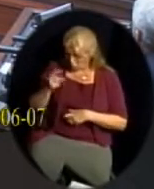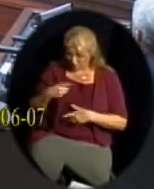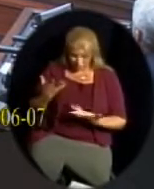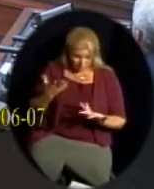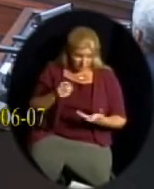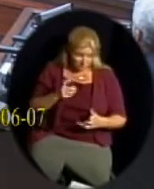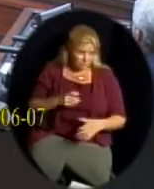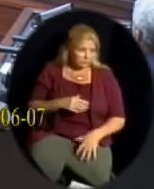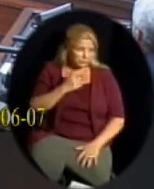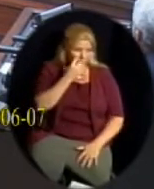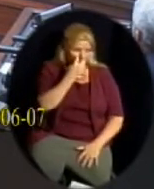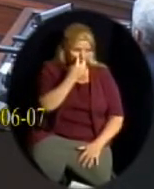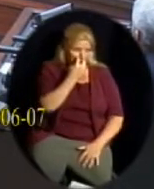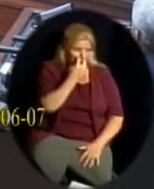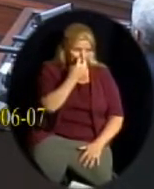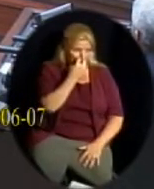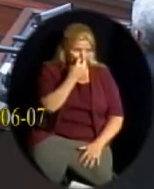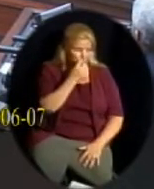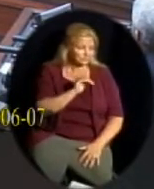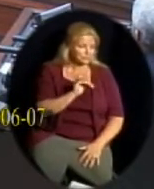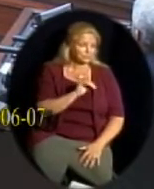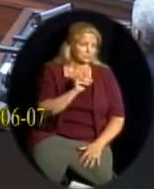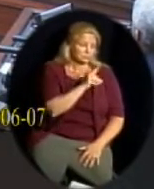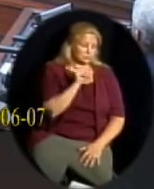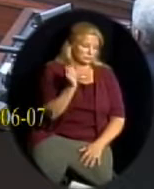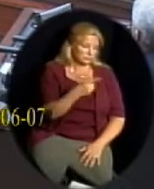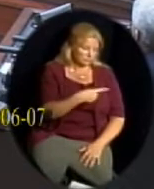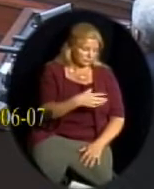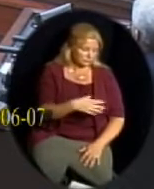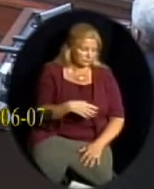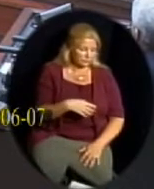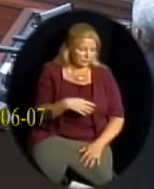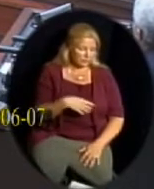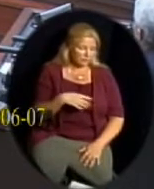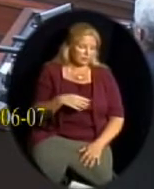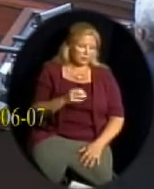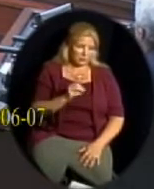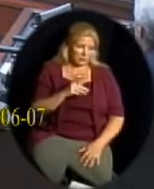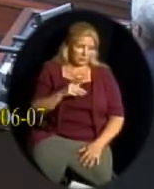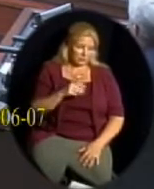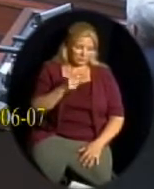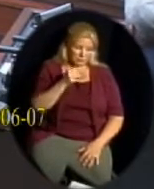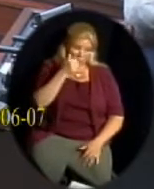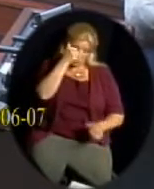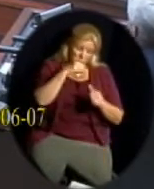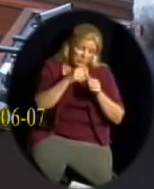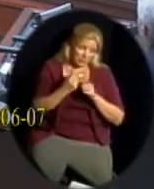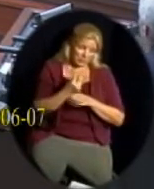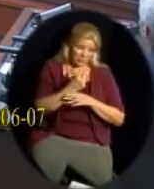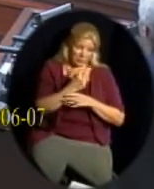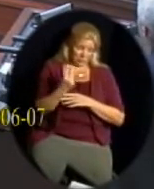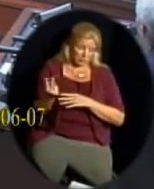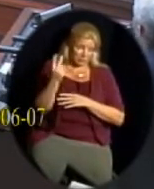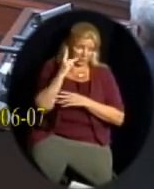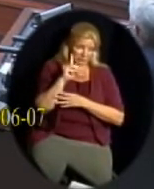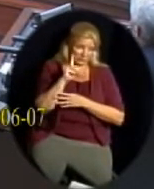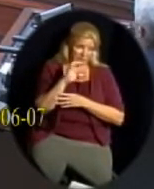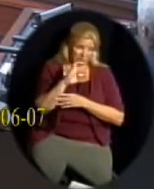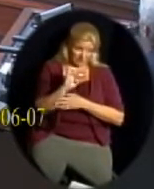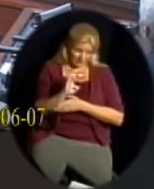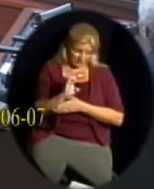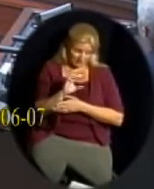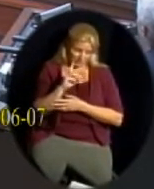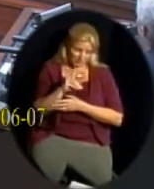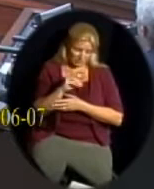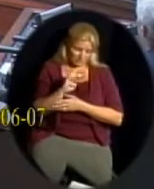these 4 options, I think some other things to keep in mind is, we'll go back to December of 2005 when we heard that people like Kansas debt. We heard that